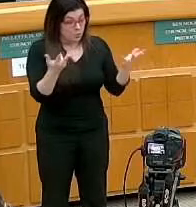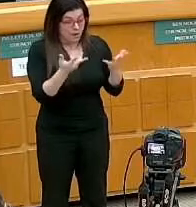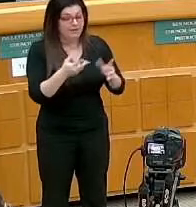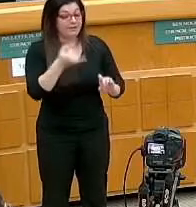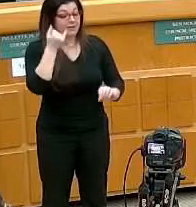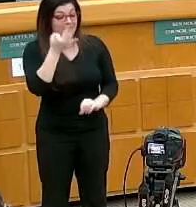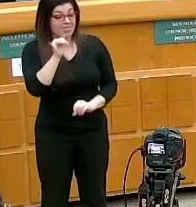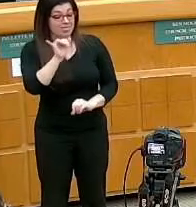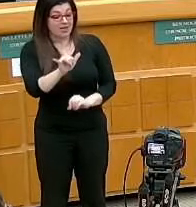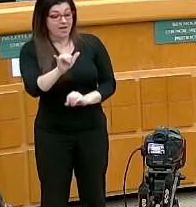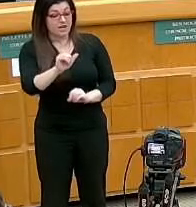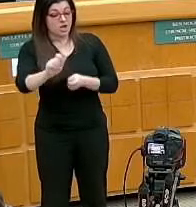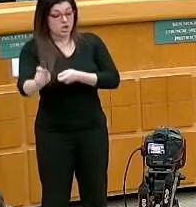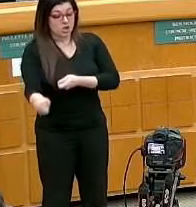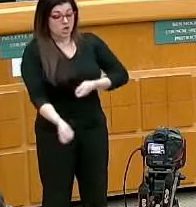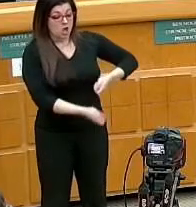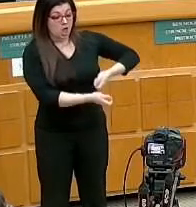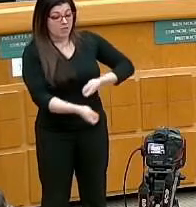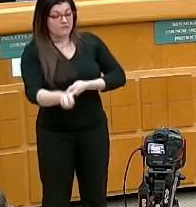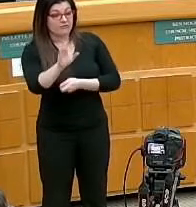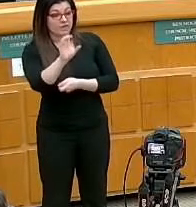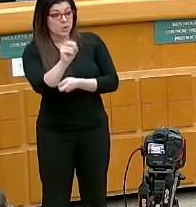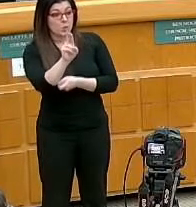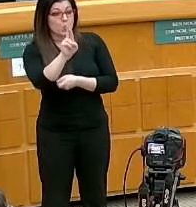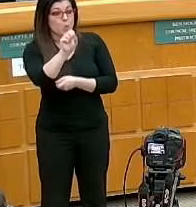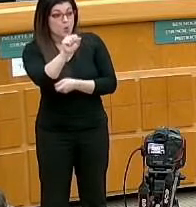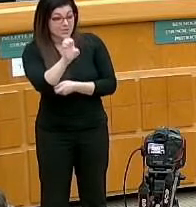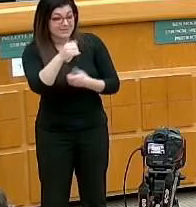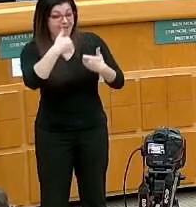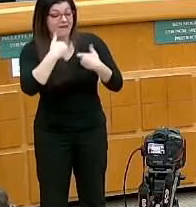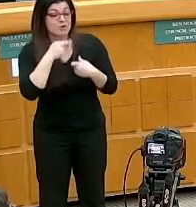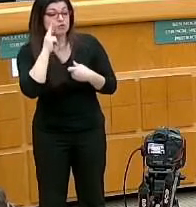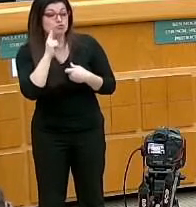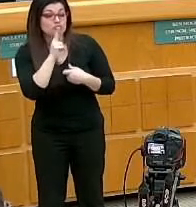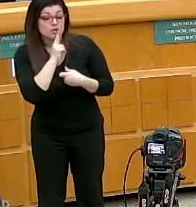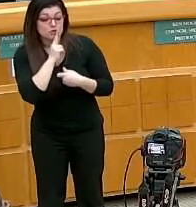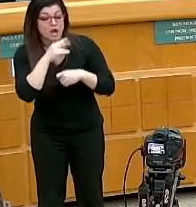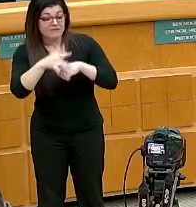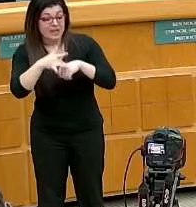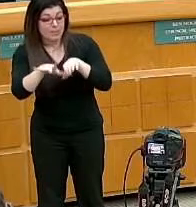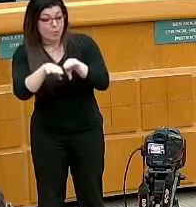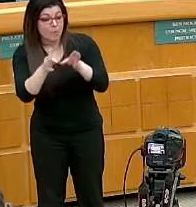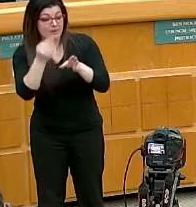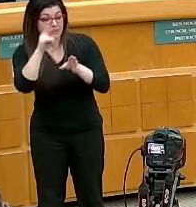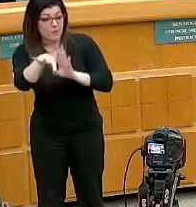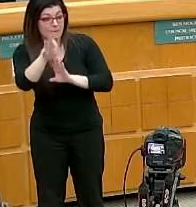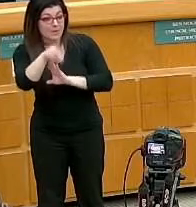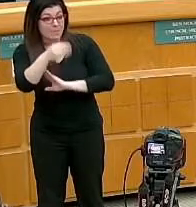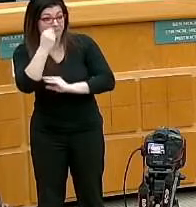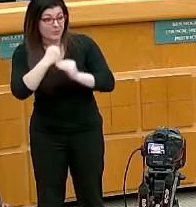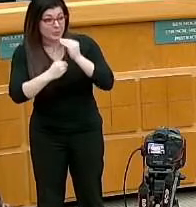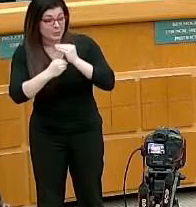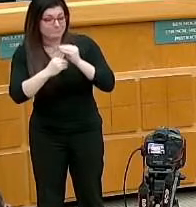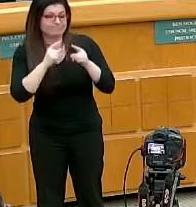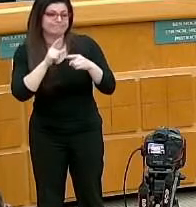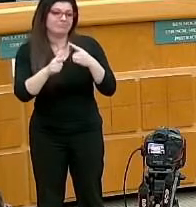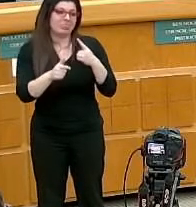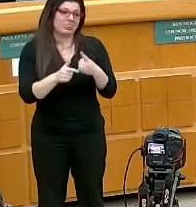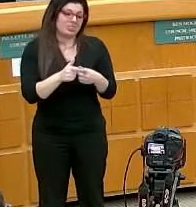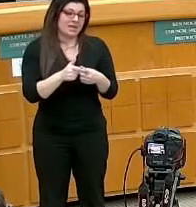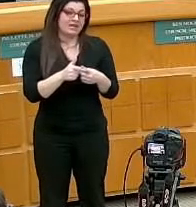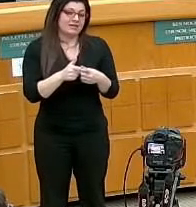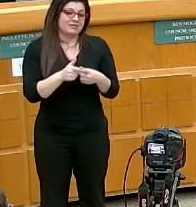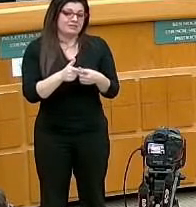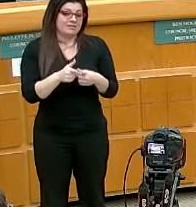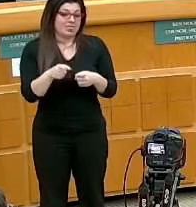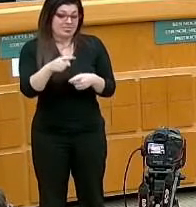restaurants that can be open for takeout, the golf courses also provide a recreation,